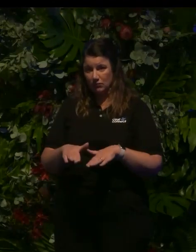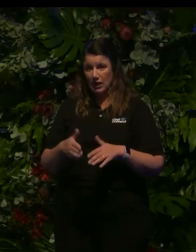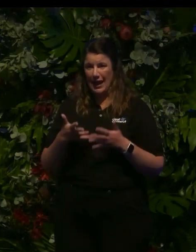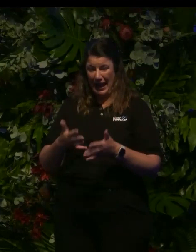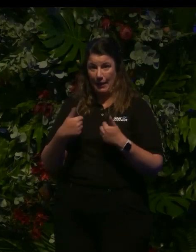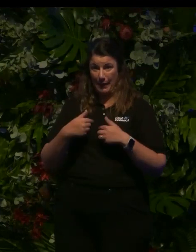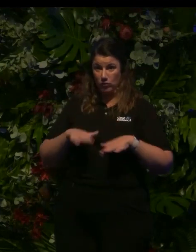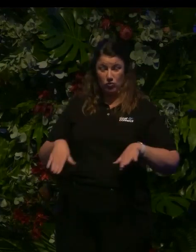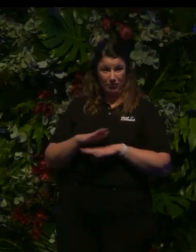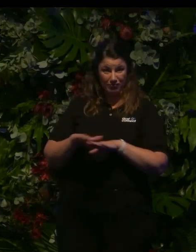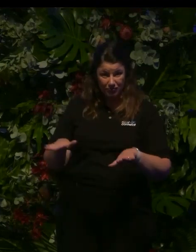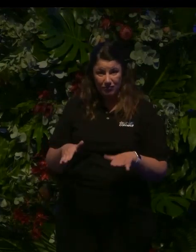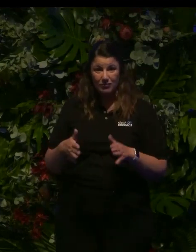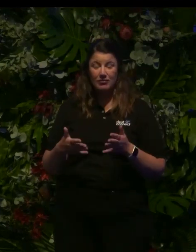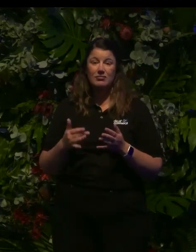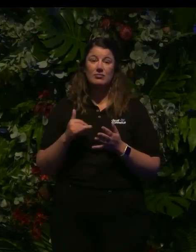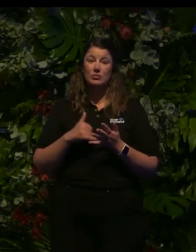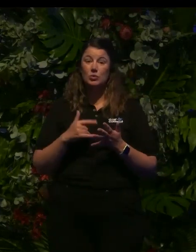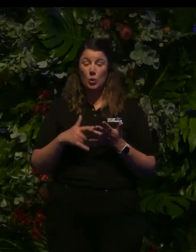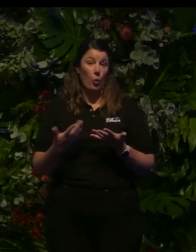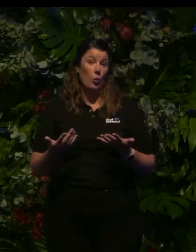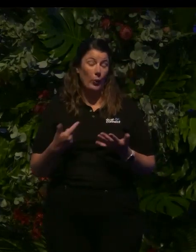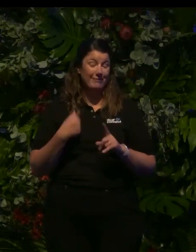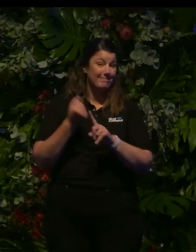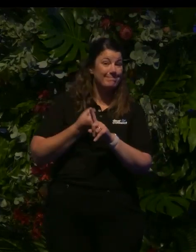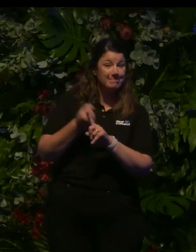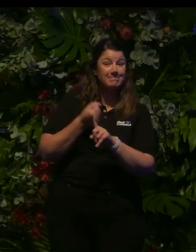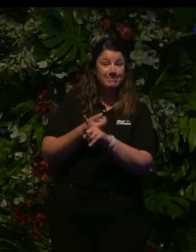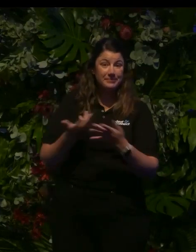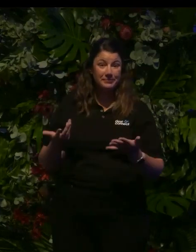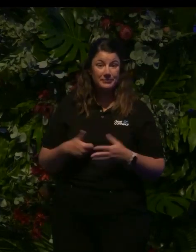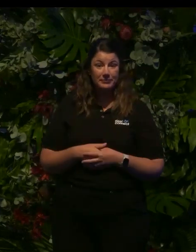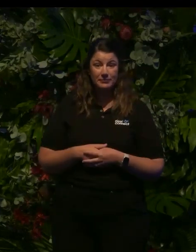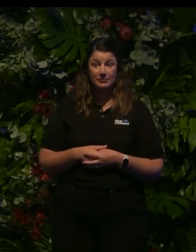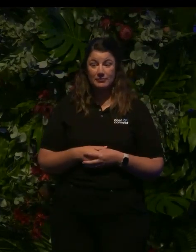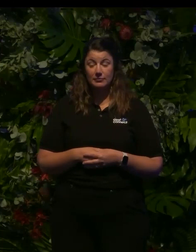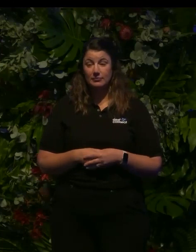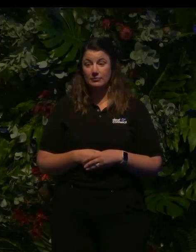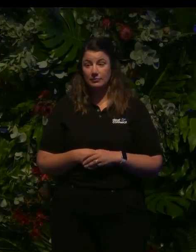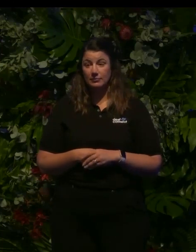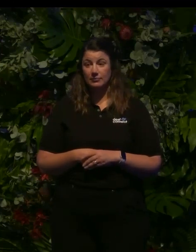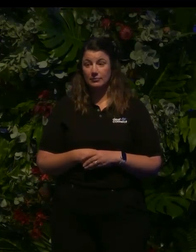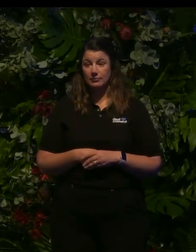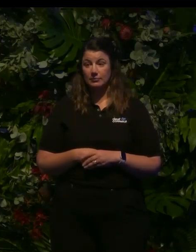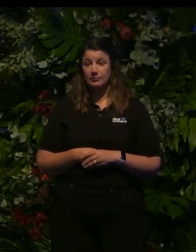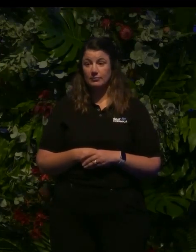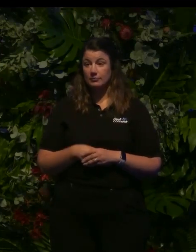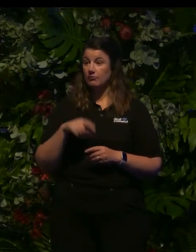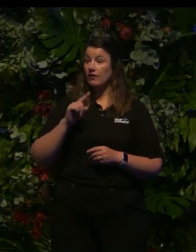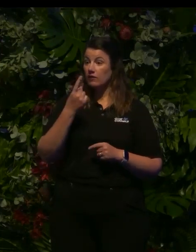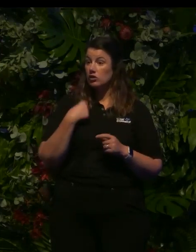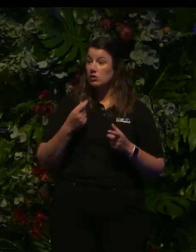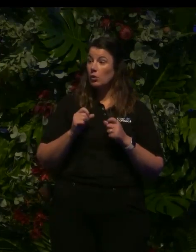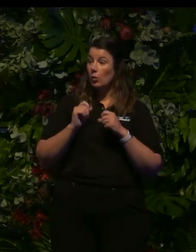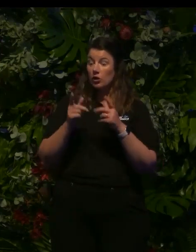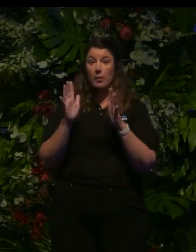your children? So that was what we did. I mean, it was the first time that first I went to